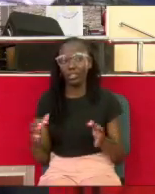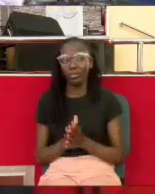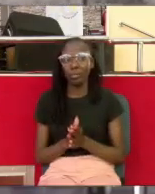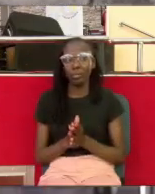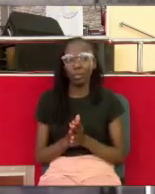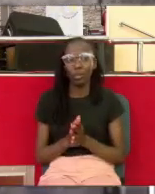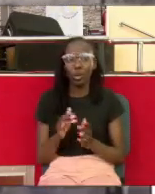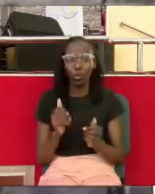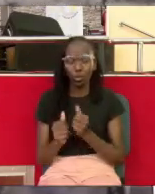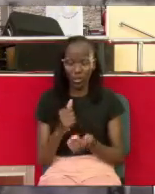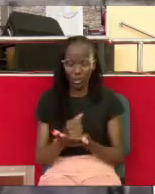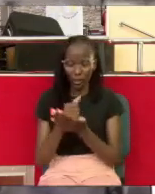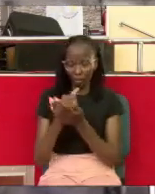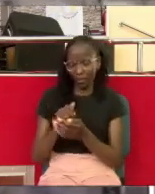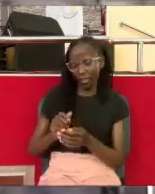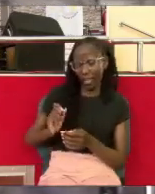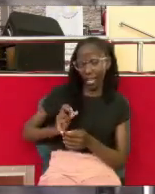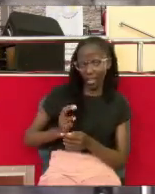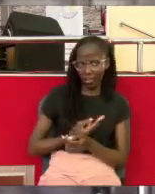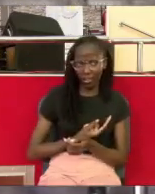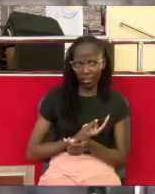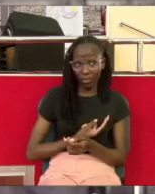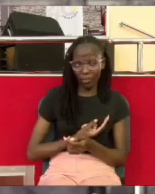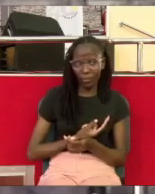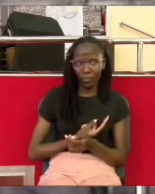which helps us or references